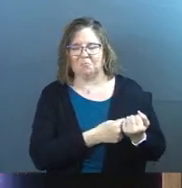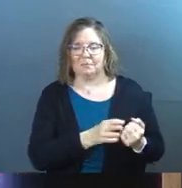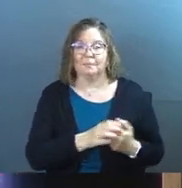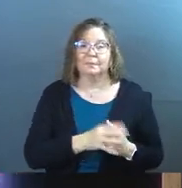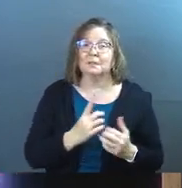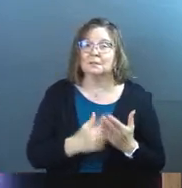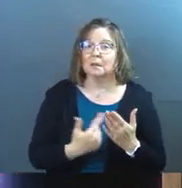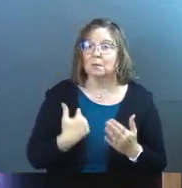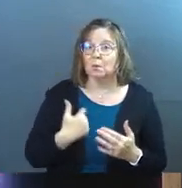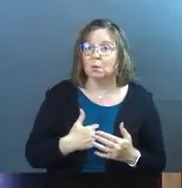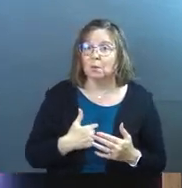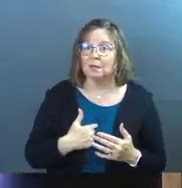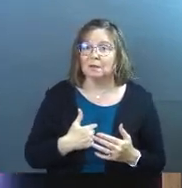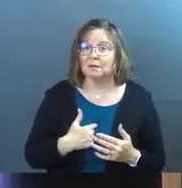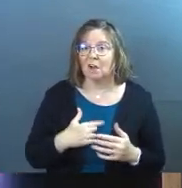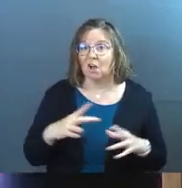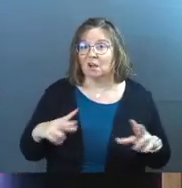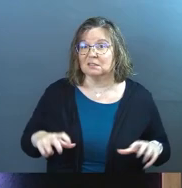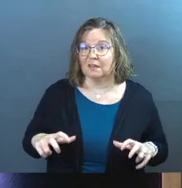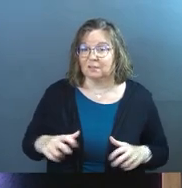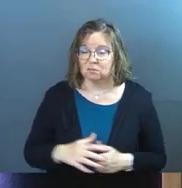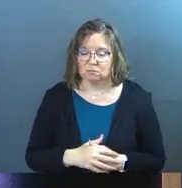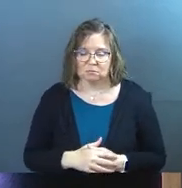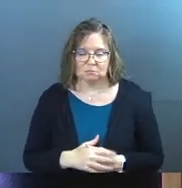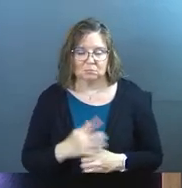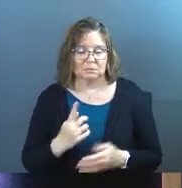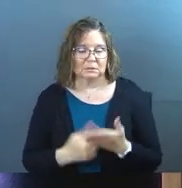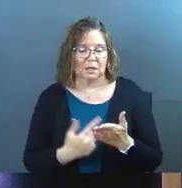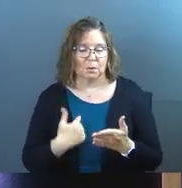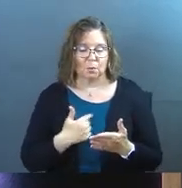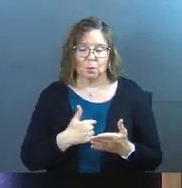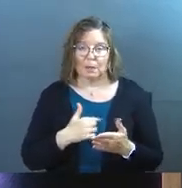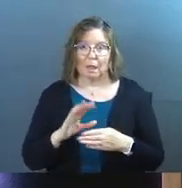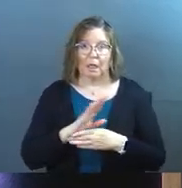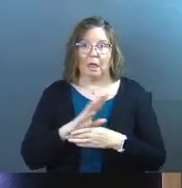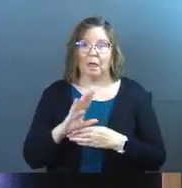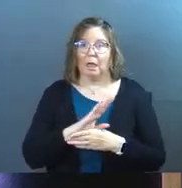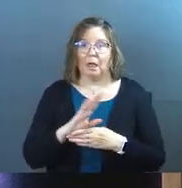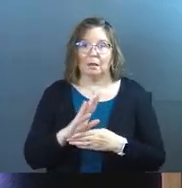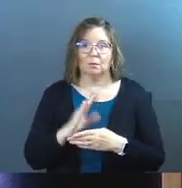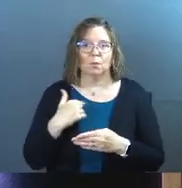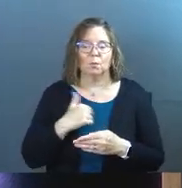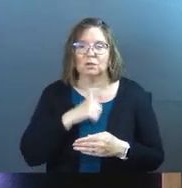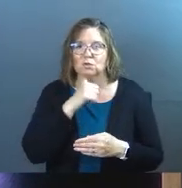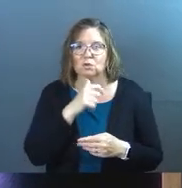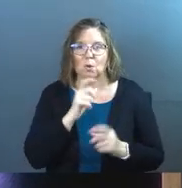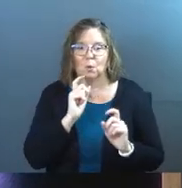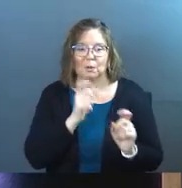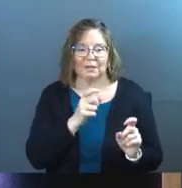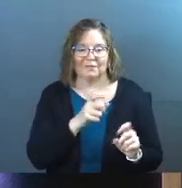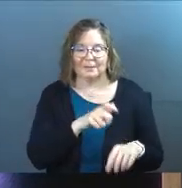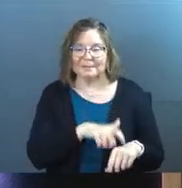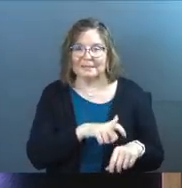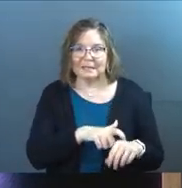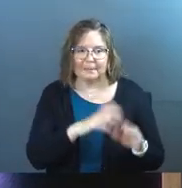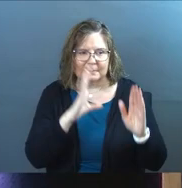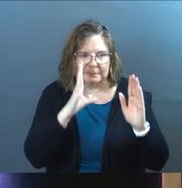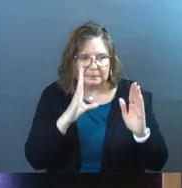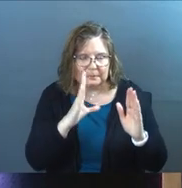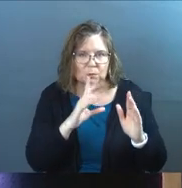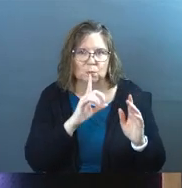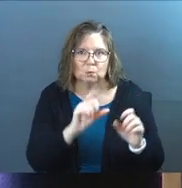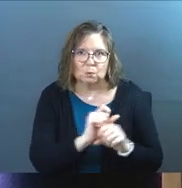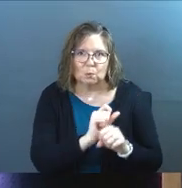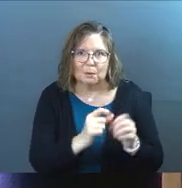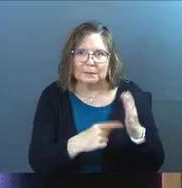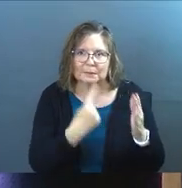Sometimes we are just pretty darn selfish. Sometimes we are so busy that we don't give them the time and listen to them